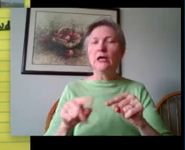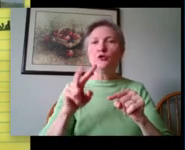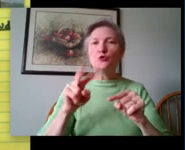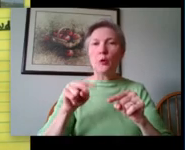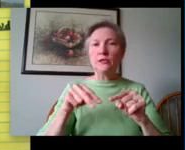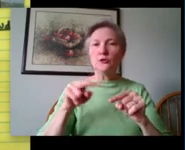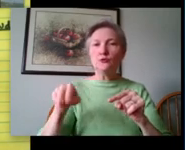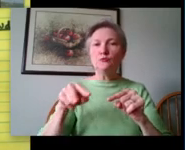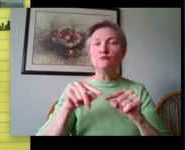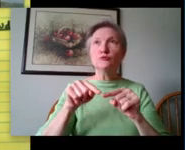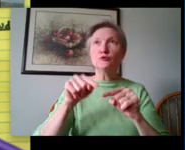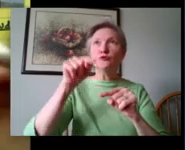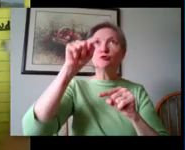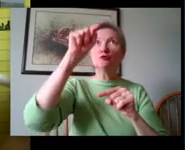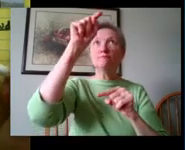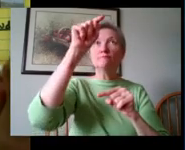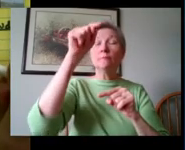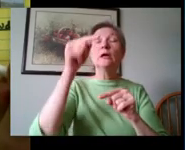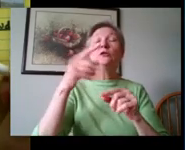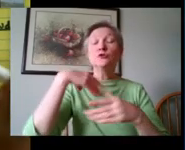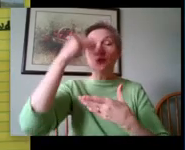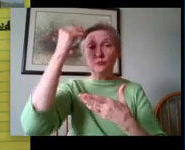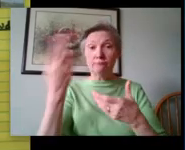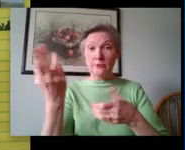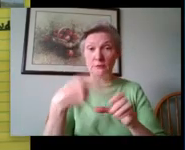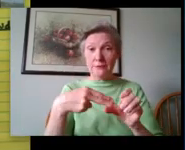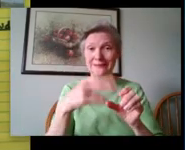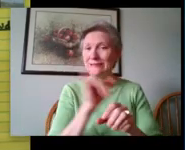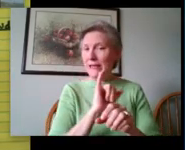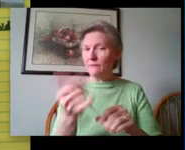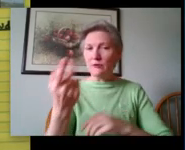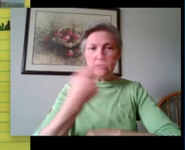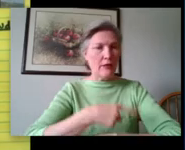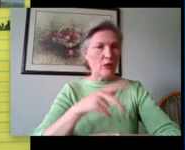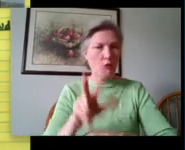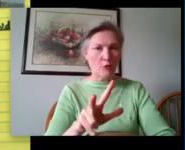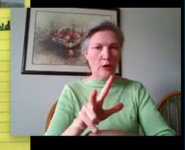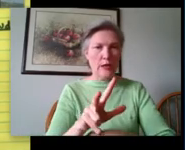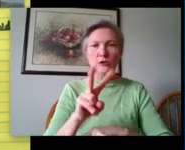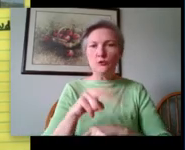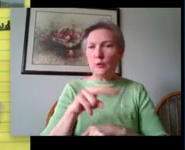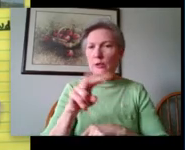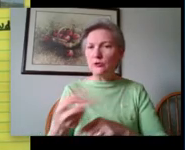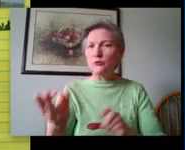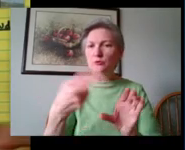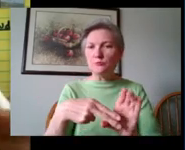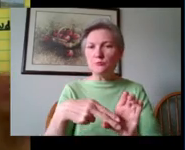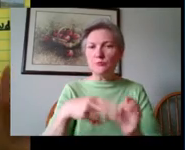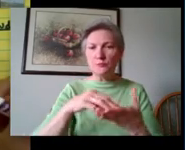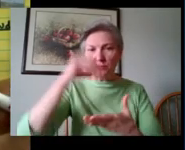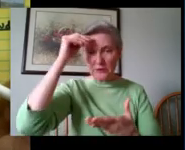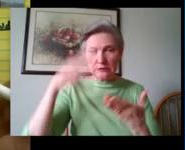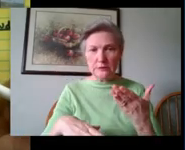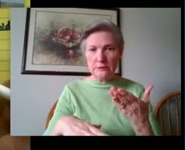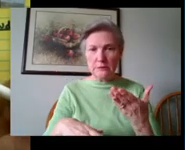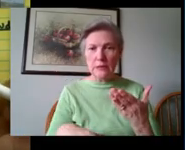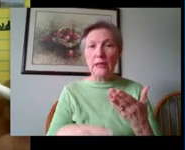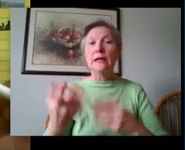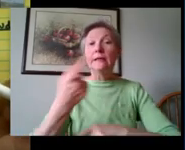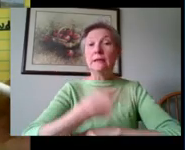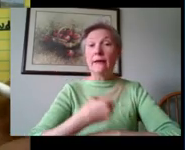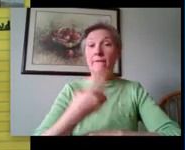students participating. Same for day 3, 22 students participating. Day